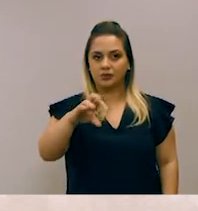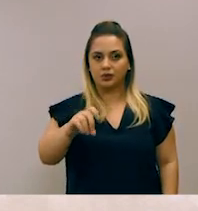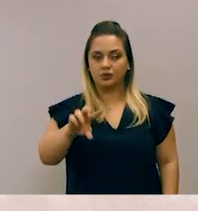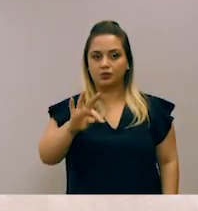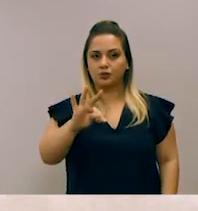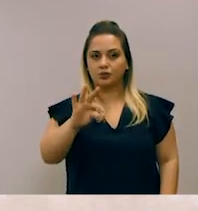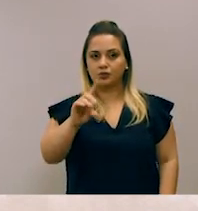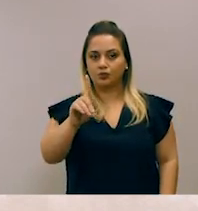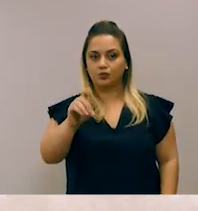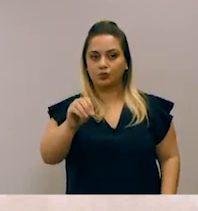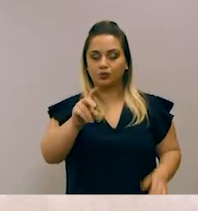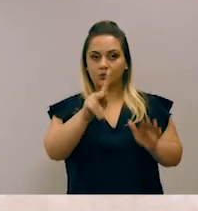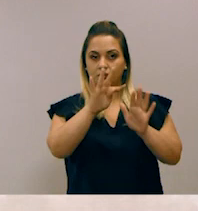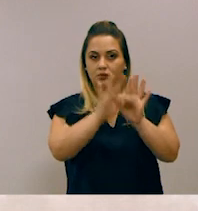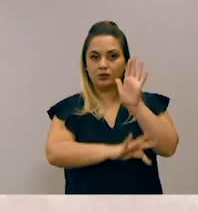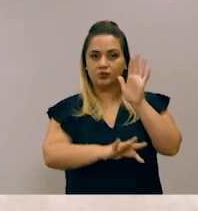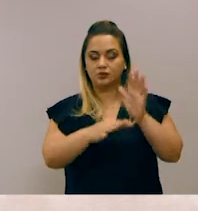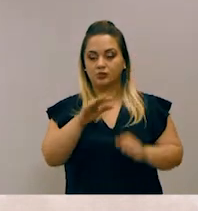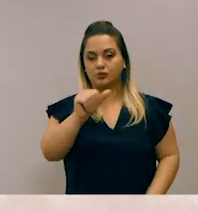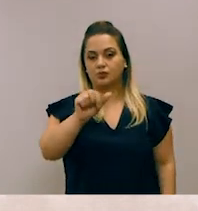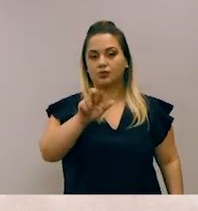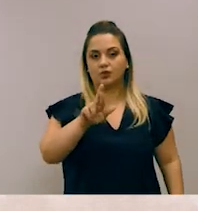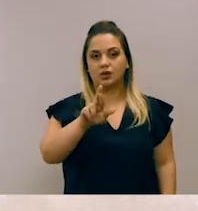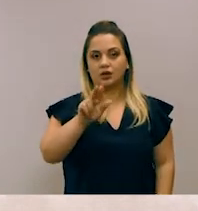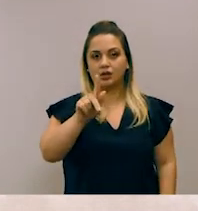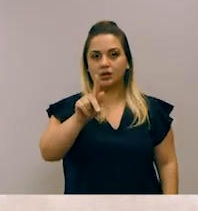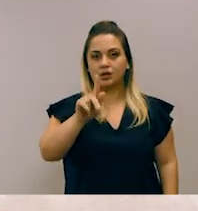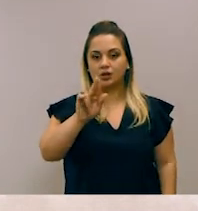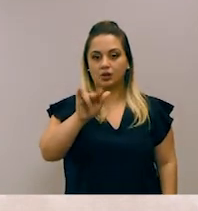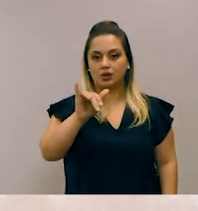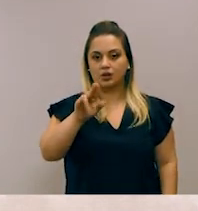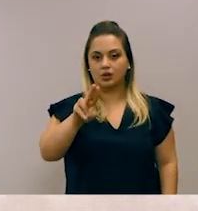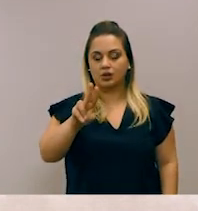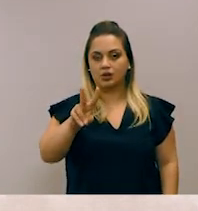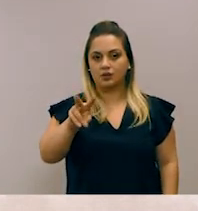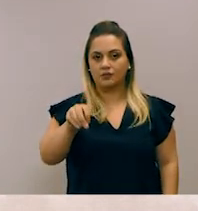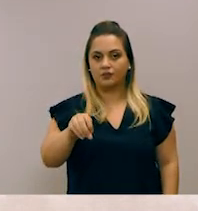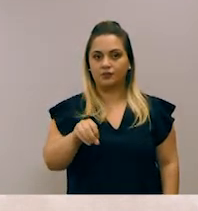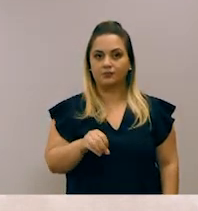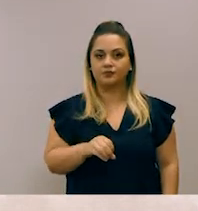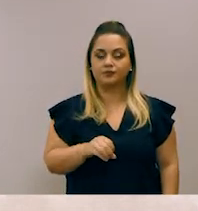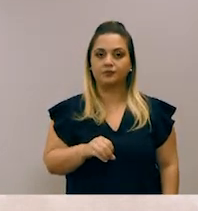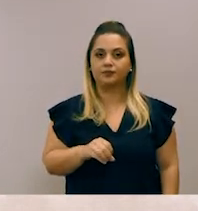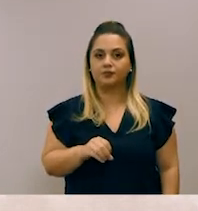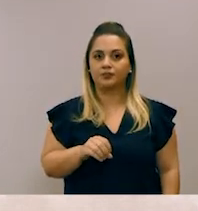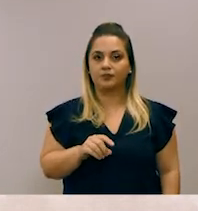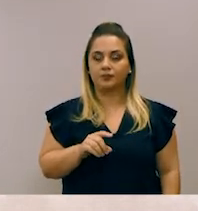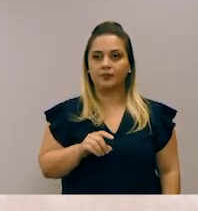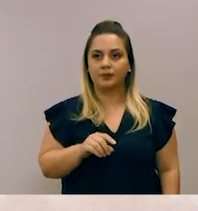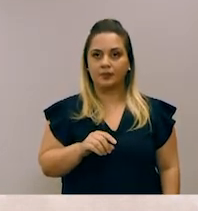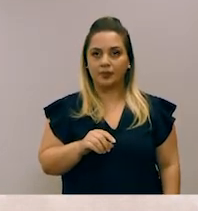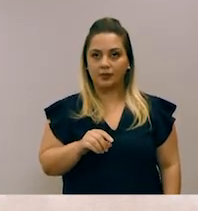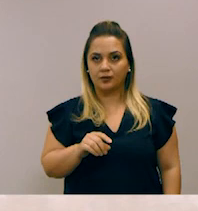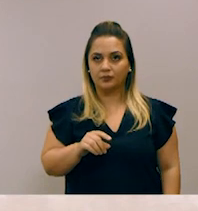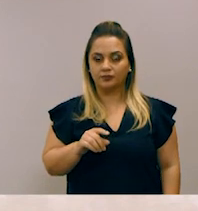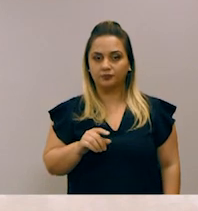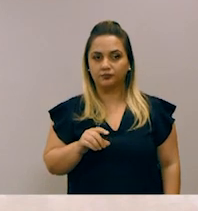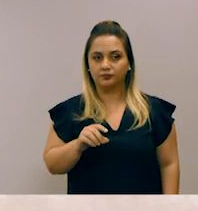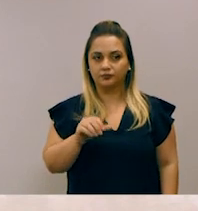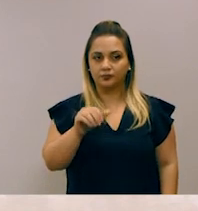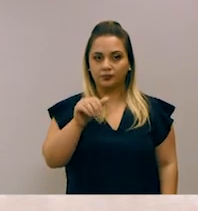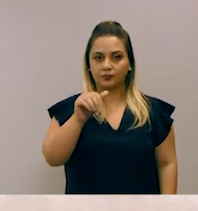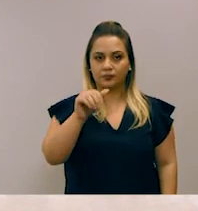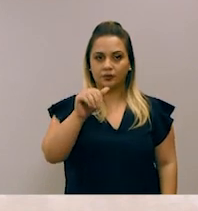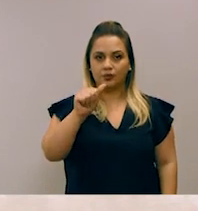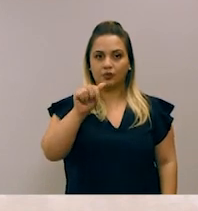of the text, since this is the topic of this panel, we have different phases. First phase was to obtain the text